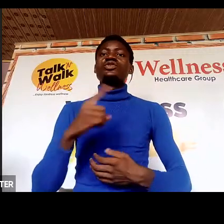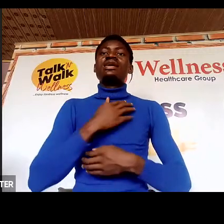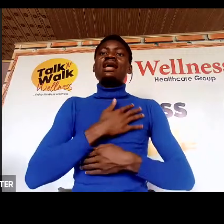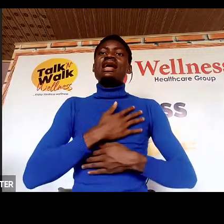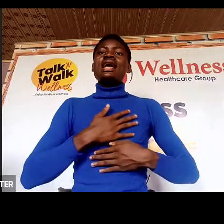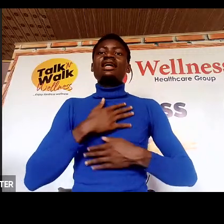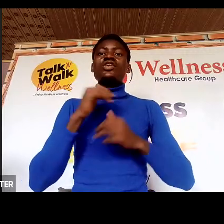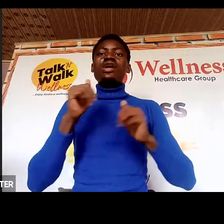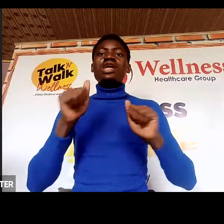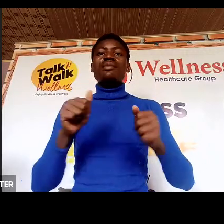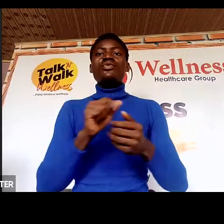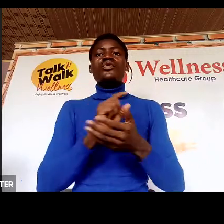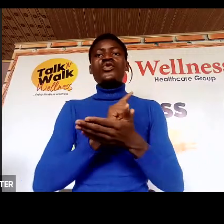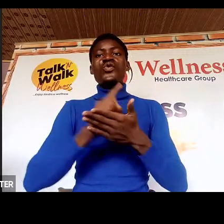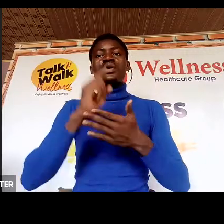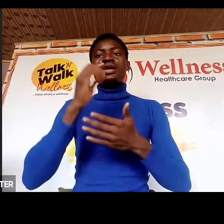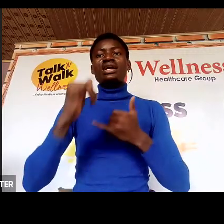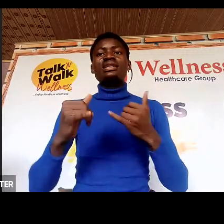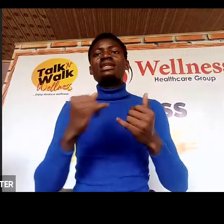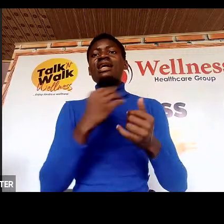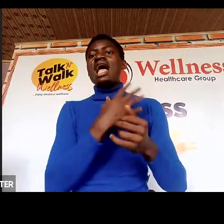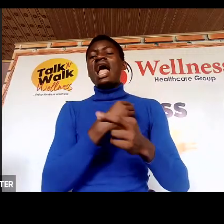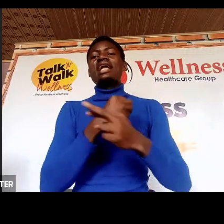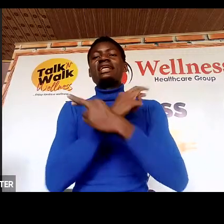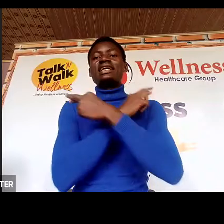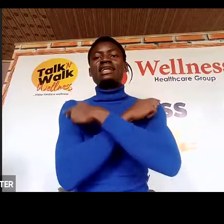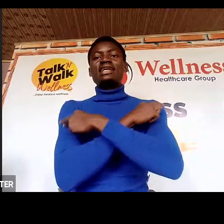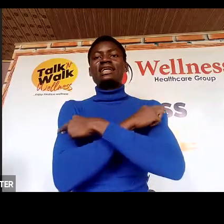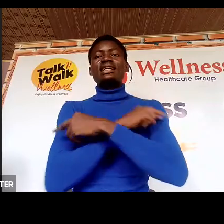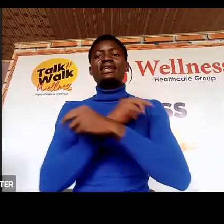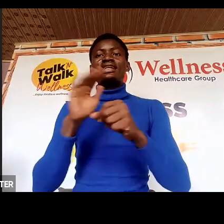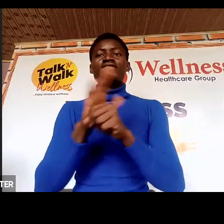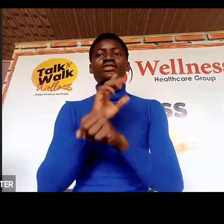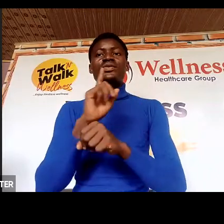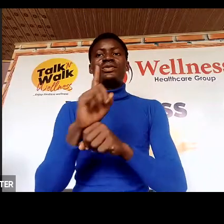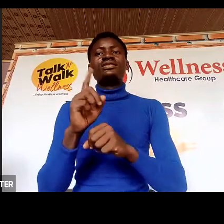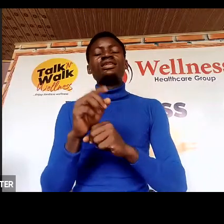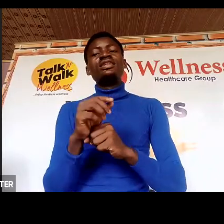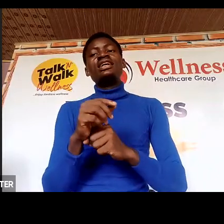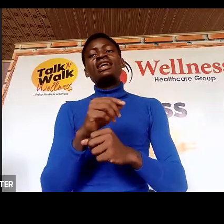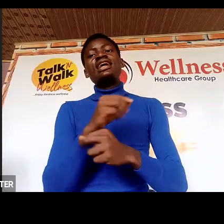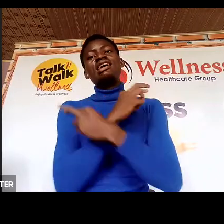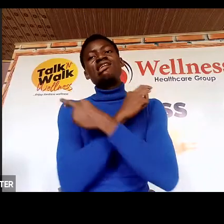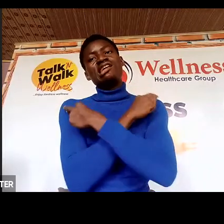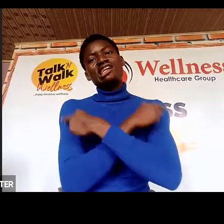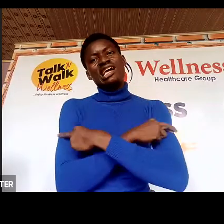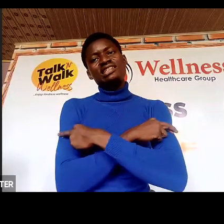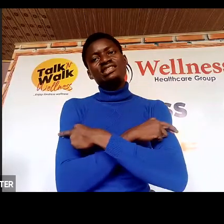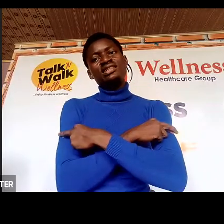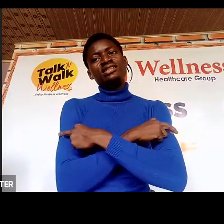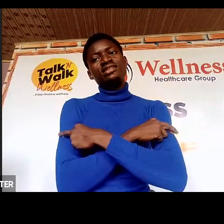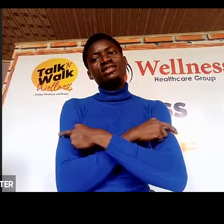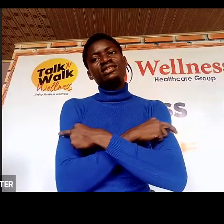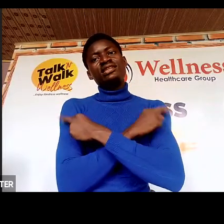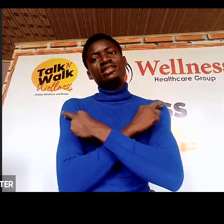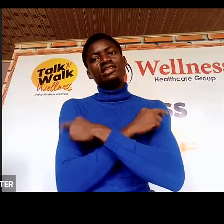rest from all the hold of the week. Thank you very much. Thank you all.